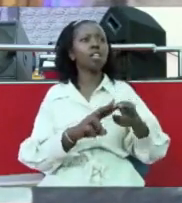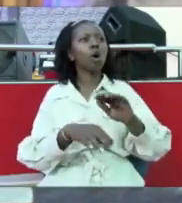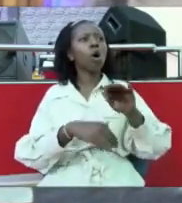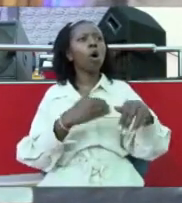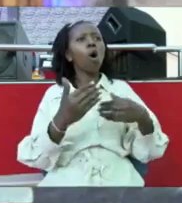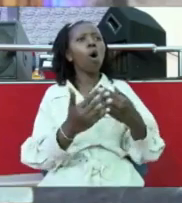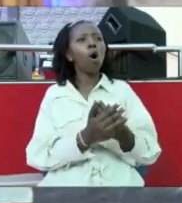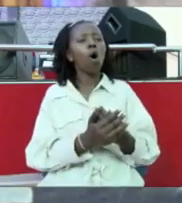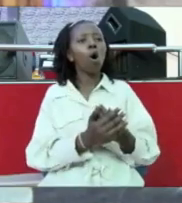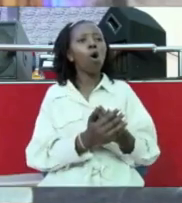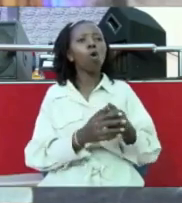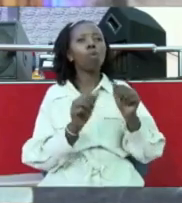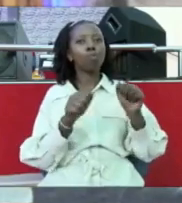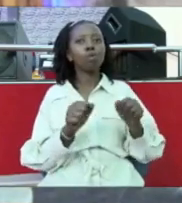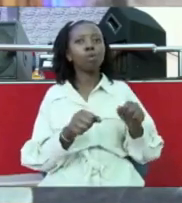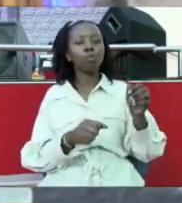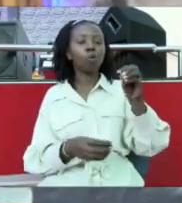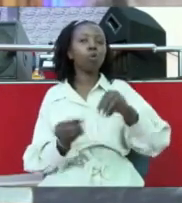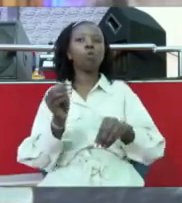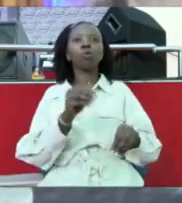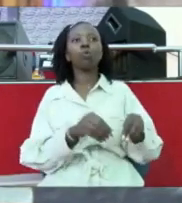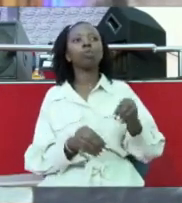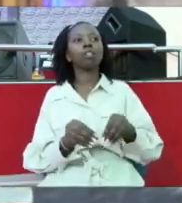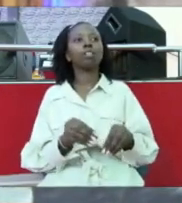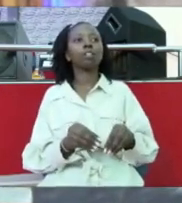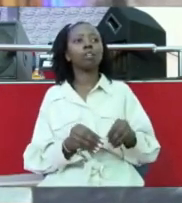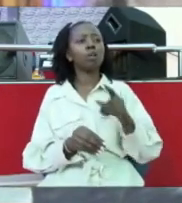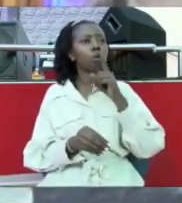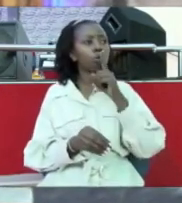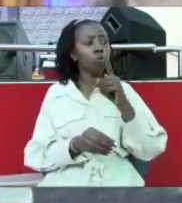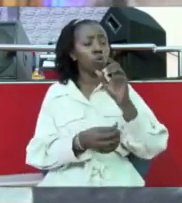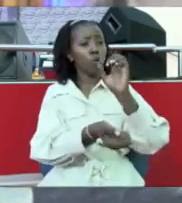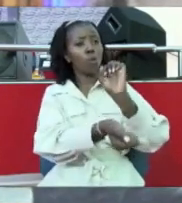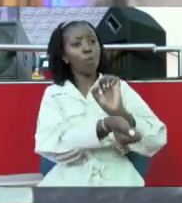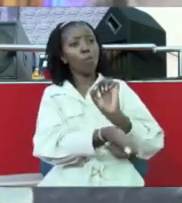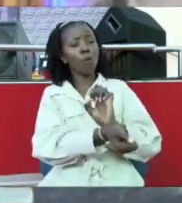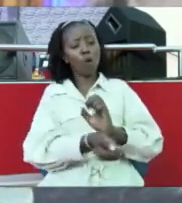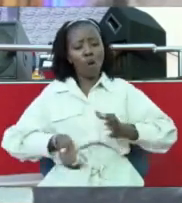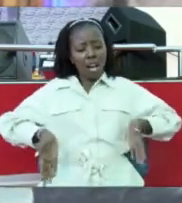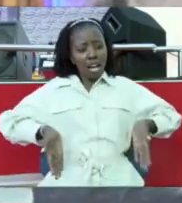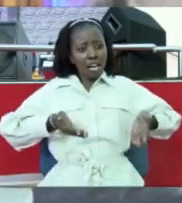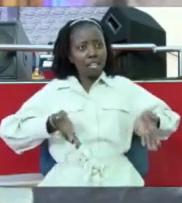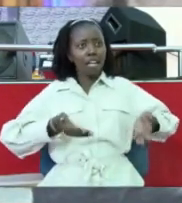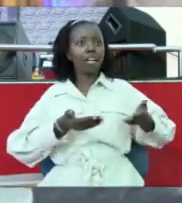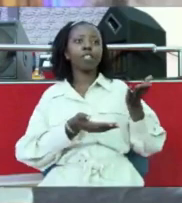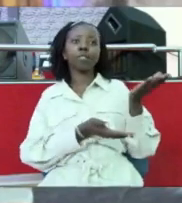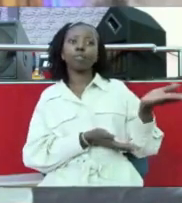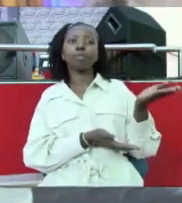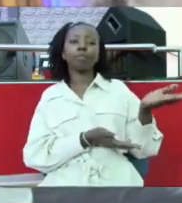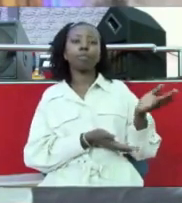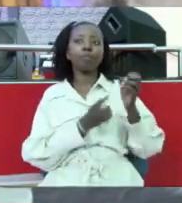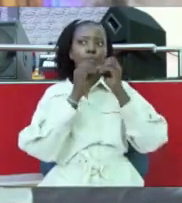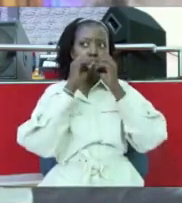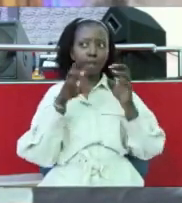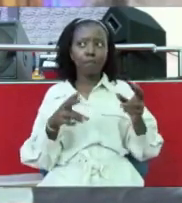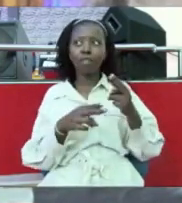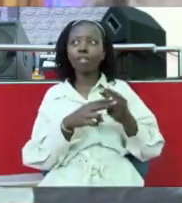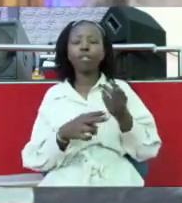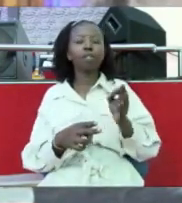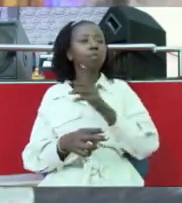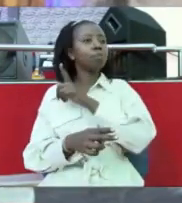to it. So Paul is encouraging them. Blessed be the name of the